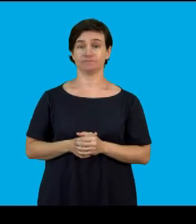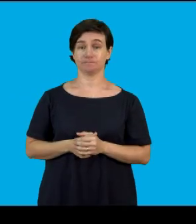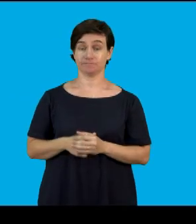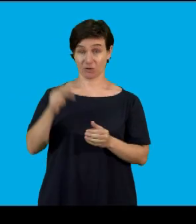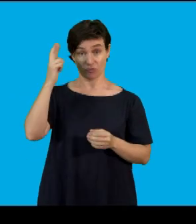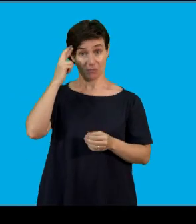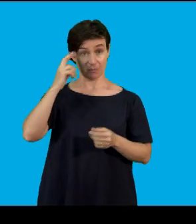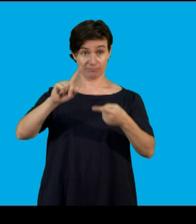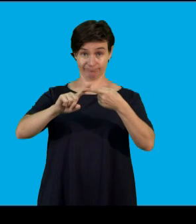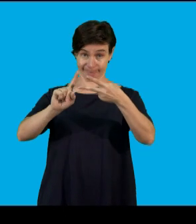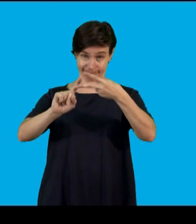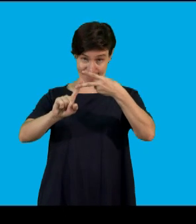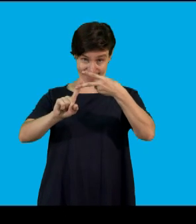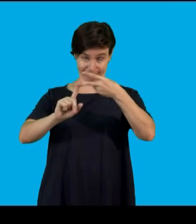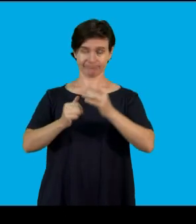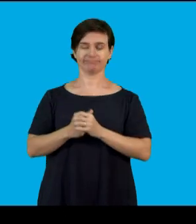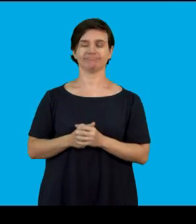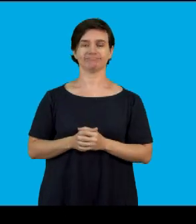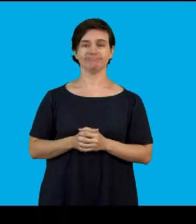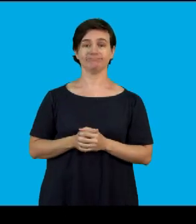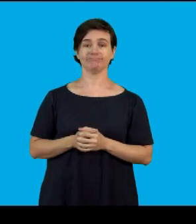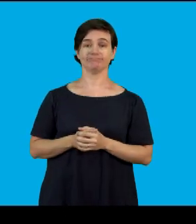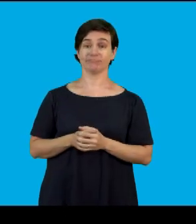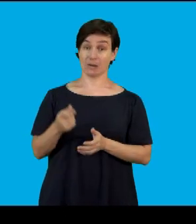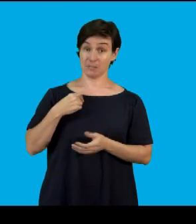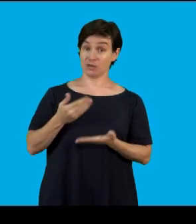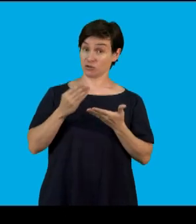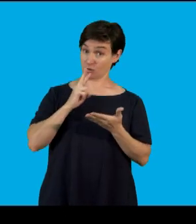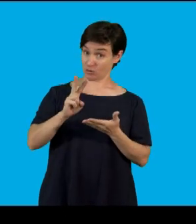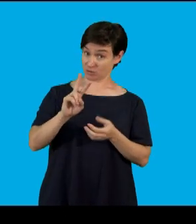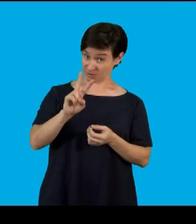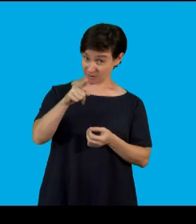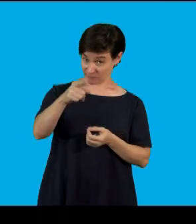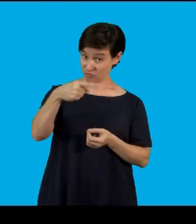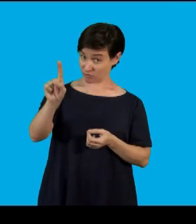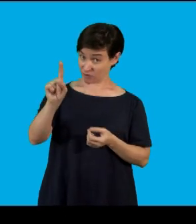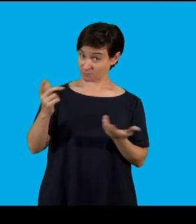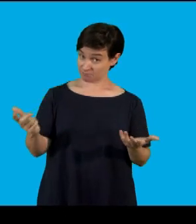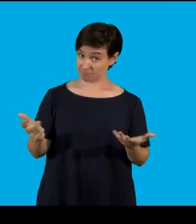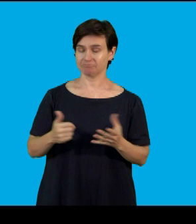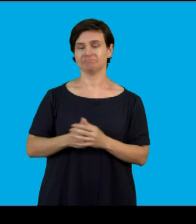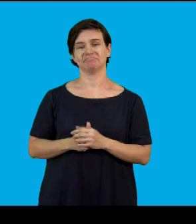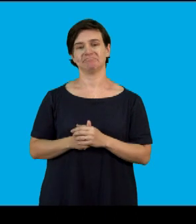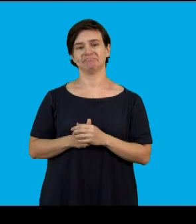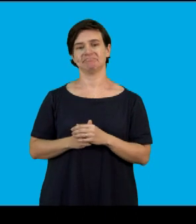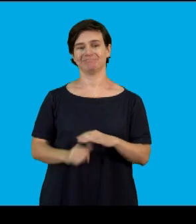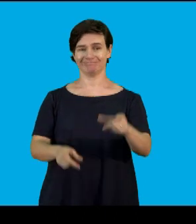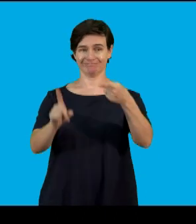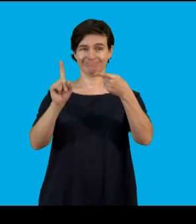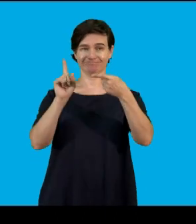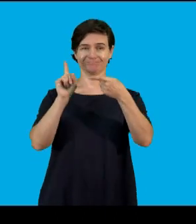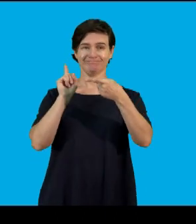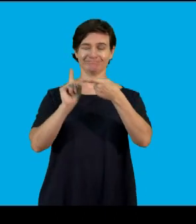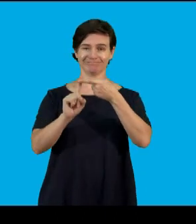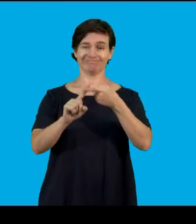2. Right, now let us show the answers and see if you are correct. Right, we've